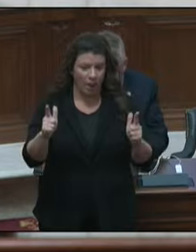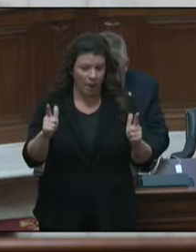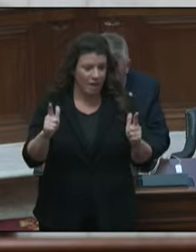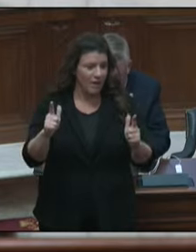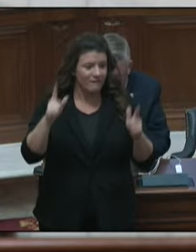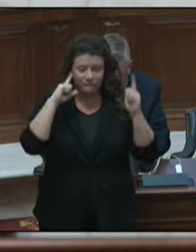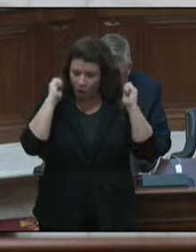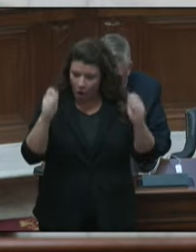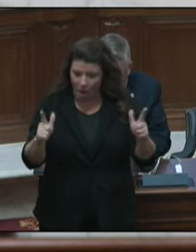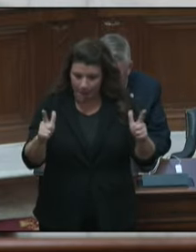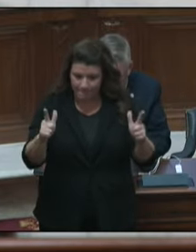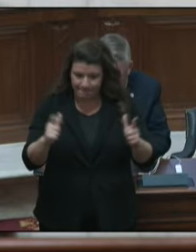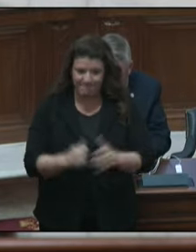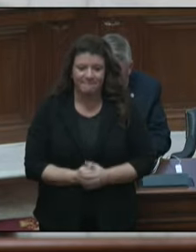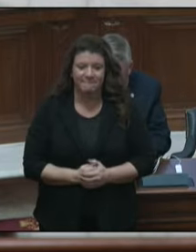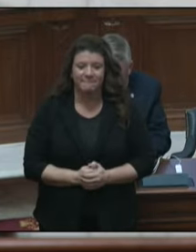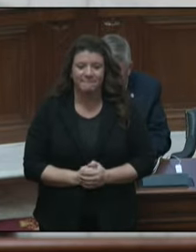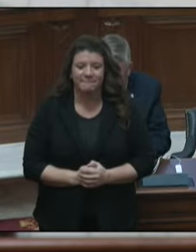on all.